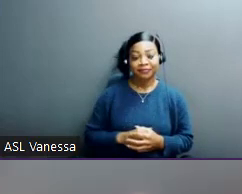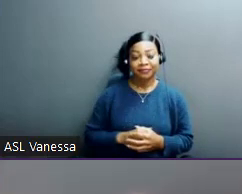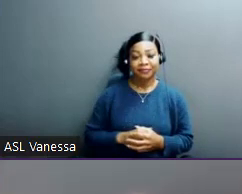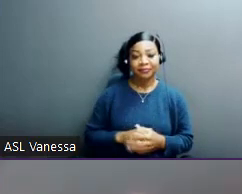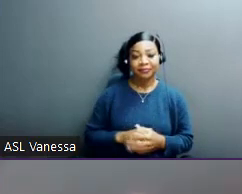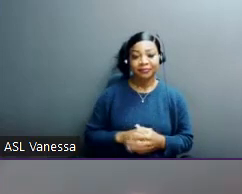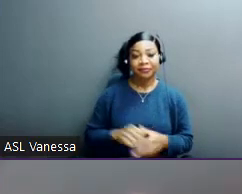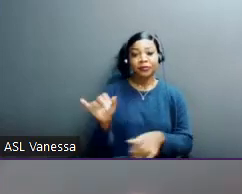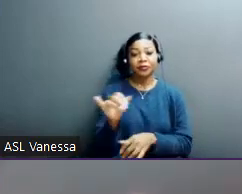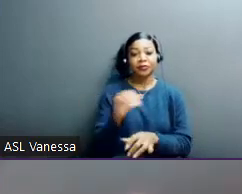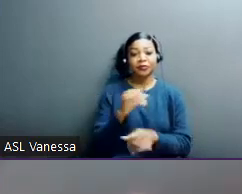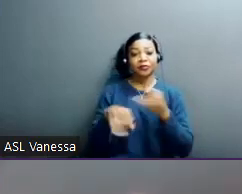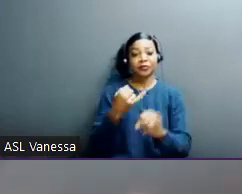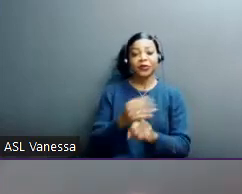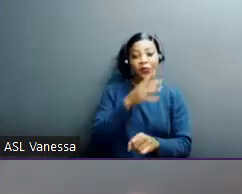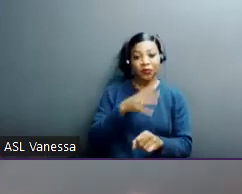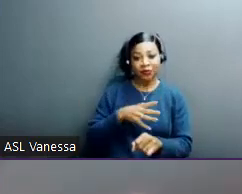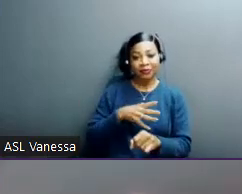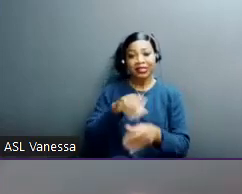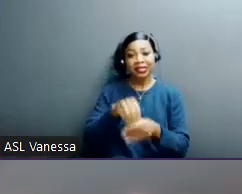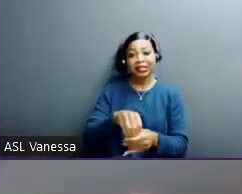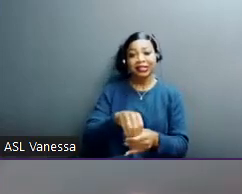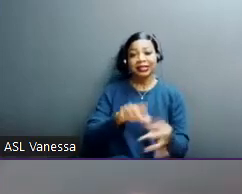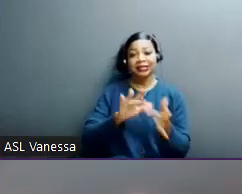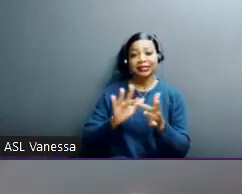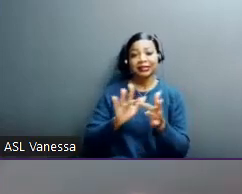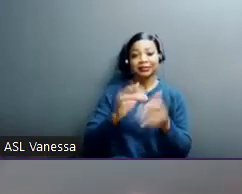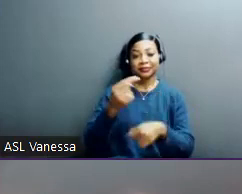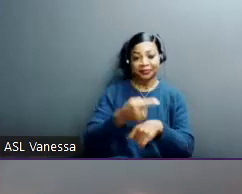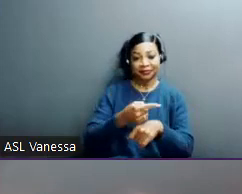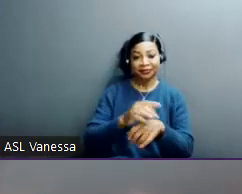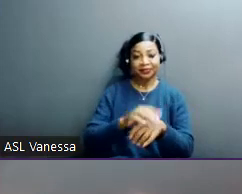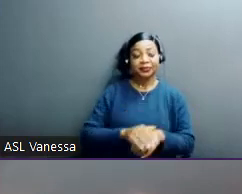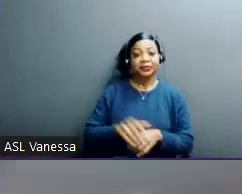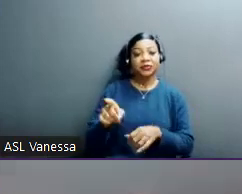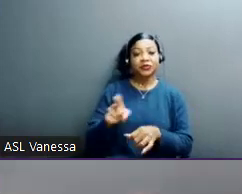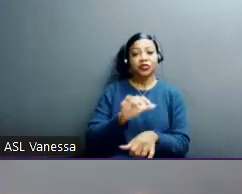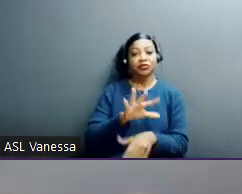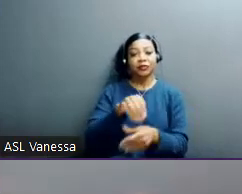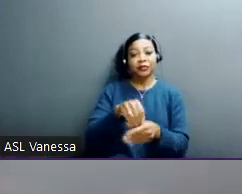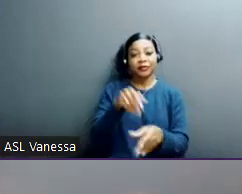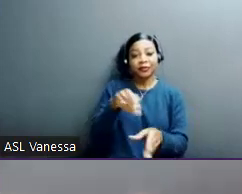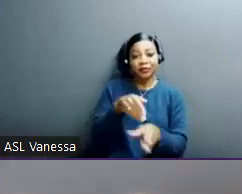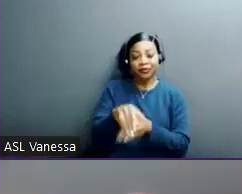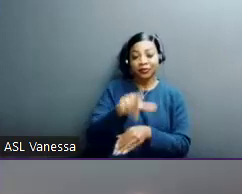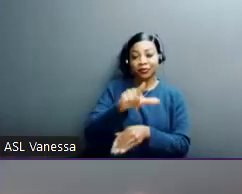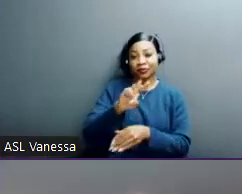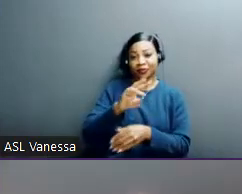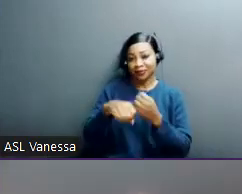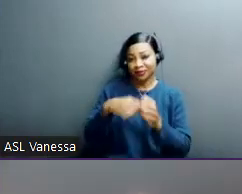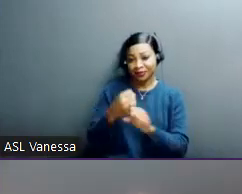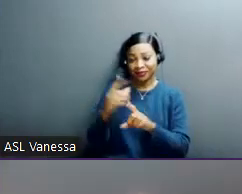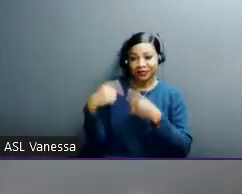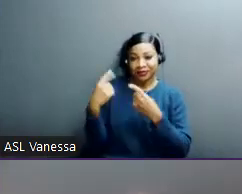women in cyber day she's worked in the industry for 26 years she's